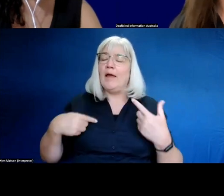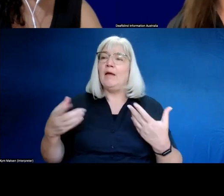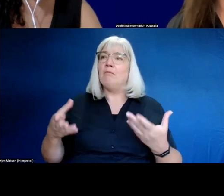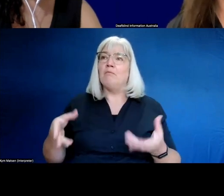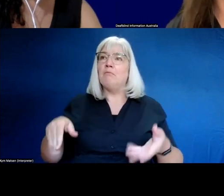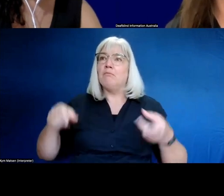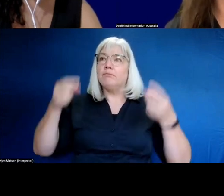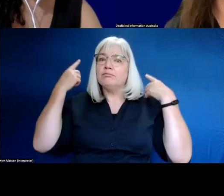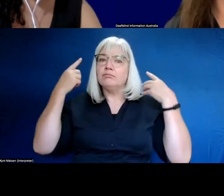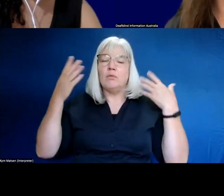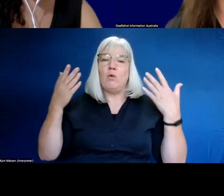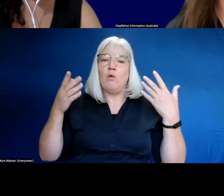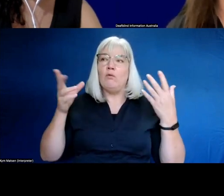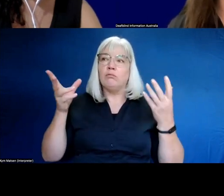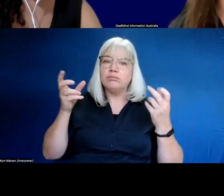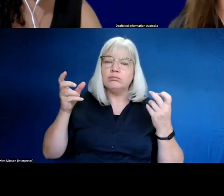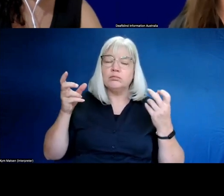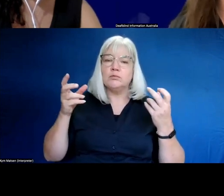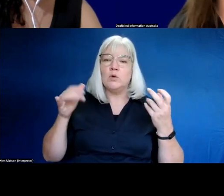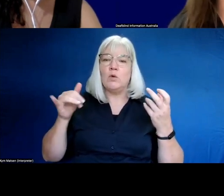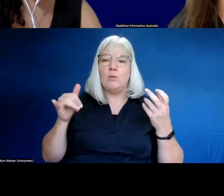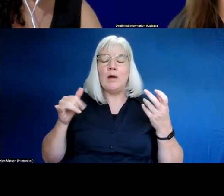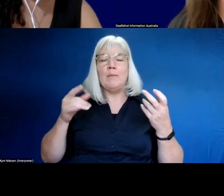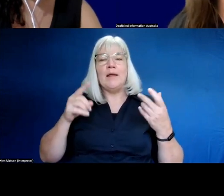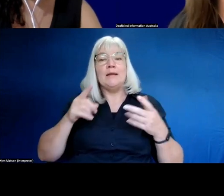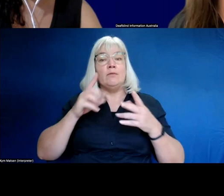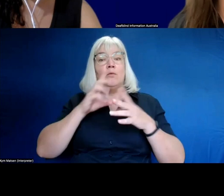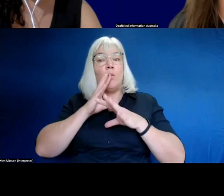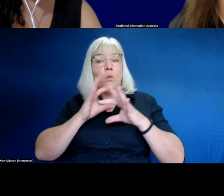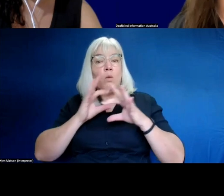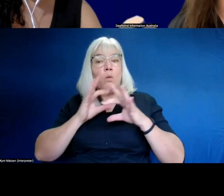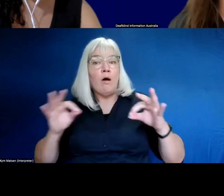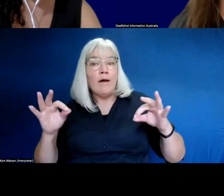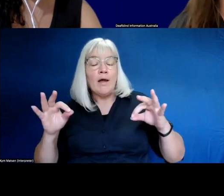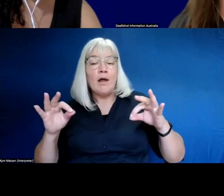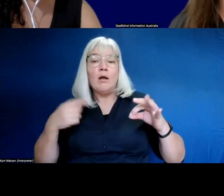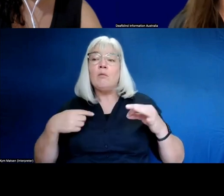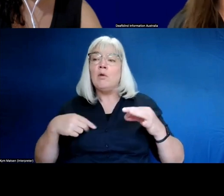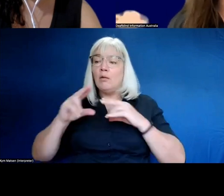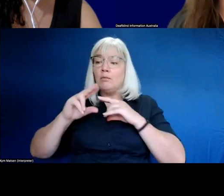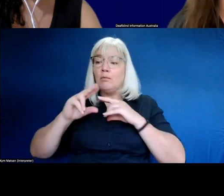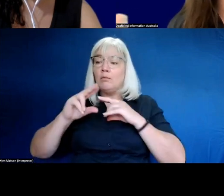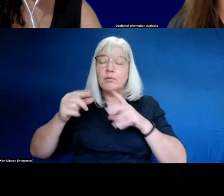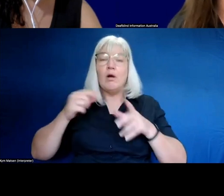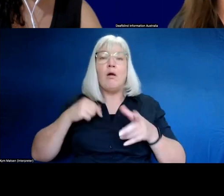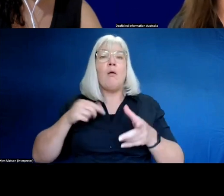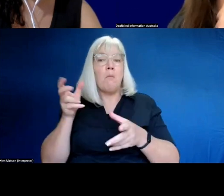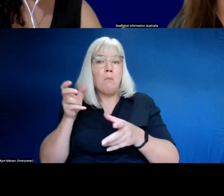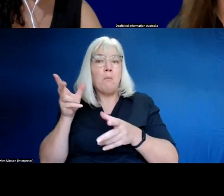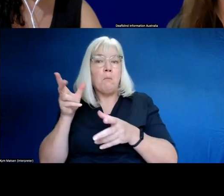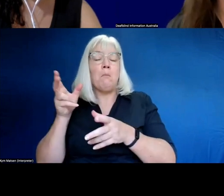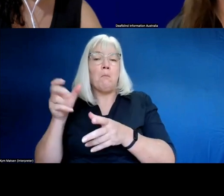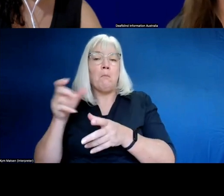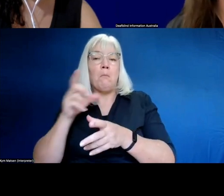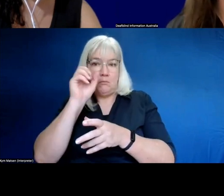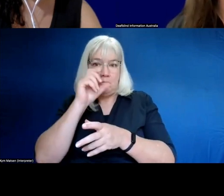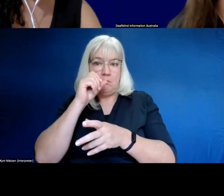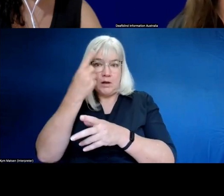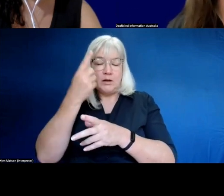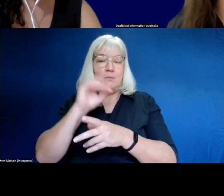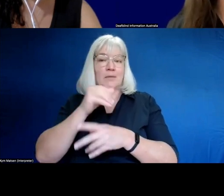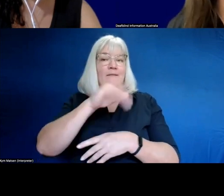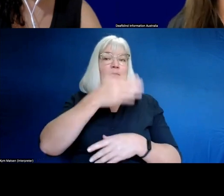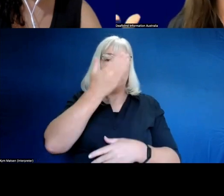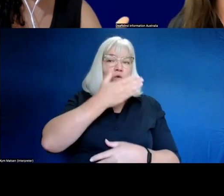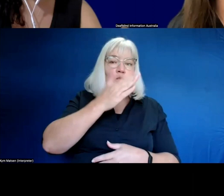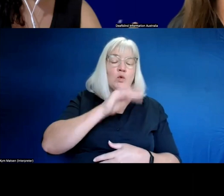them? Or maybe they do in a quiet environment, but then when we're noisy at school or in kindy, none of these verbal or auditory prompts are going to